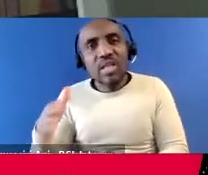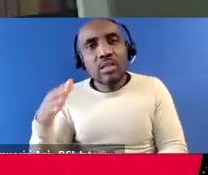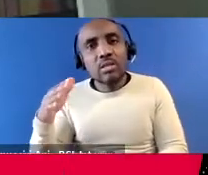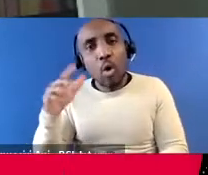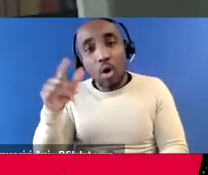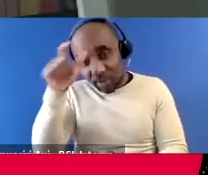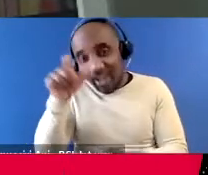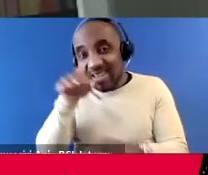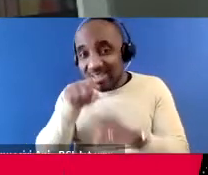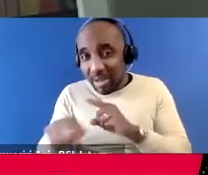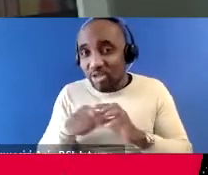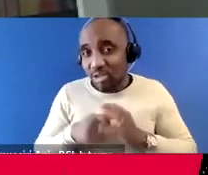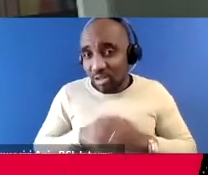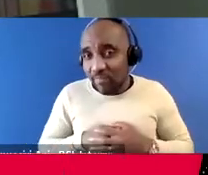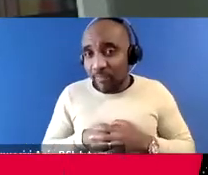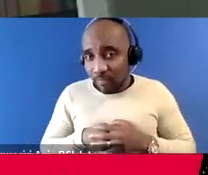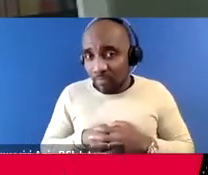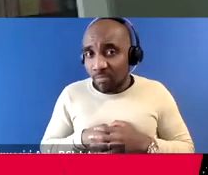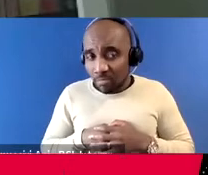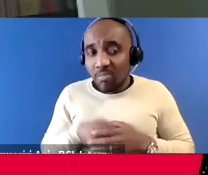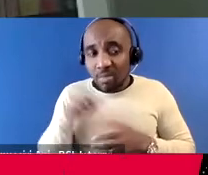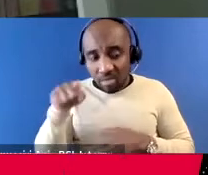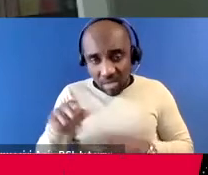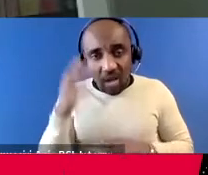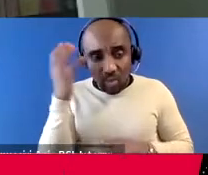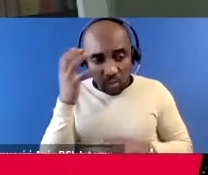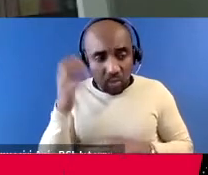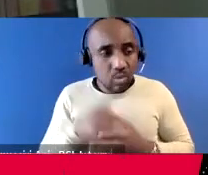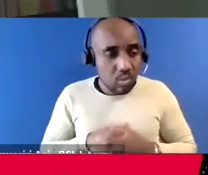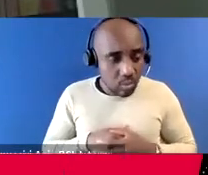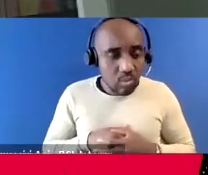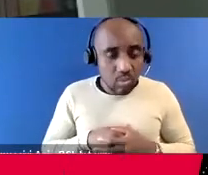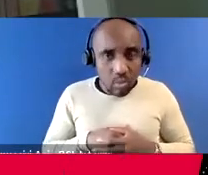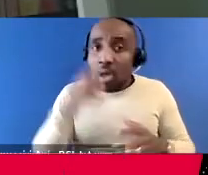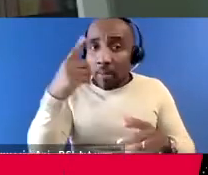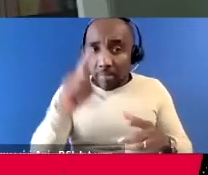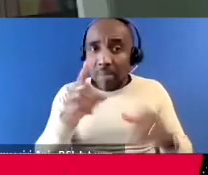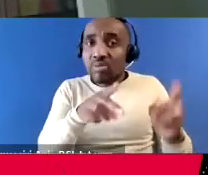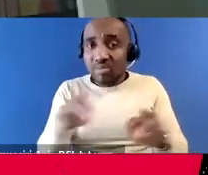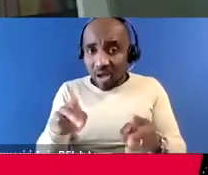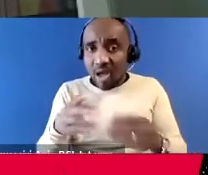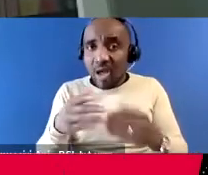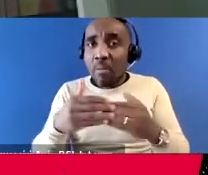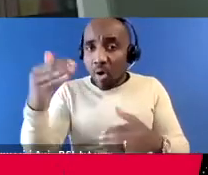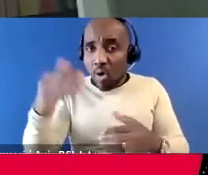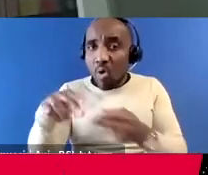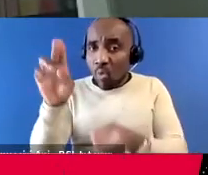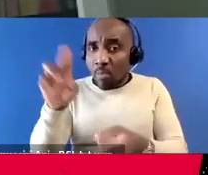in particular, which have caused huge amounts of civilian deaths